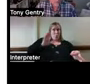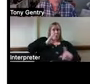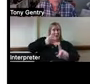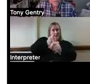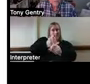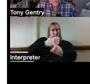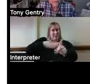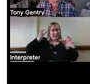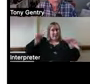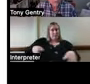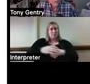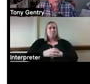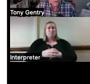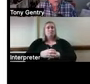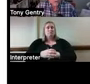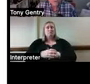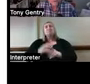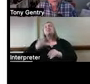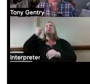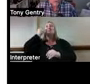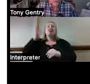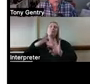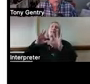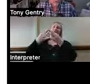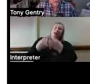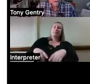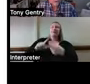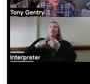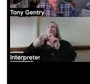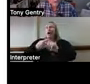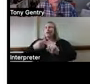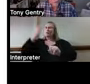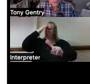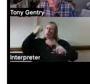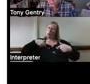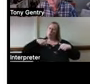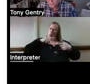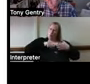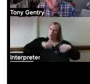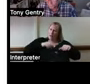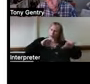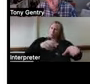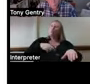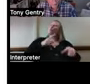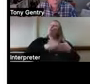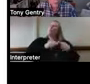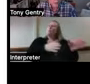What would happen if your family members and your friends knew what you've done or what you plan to do?